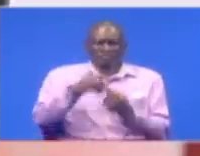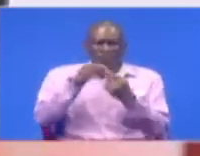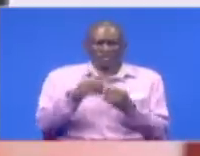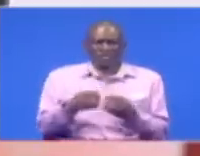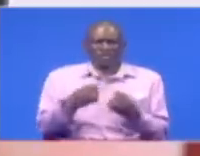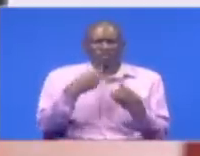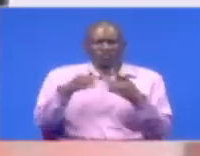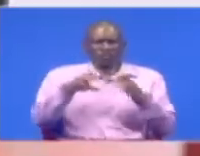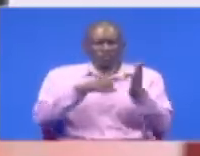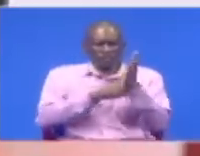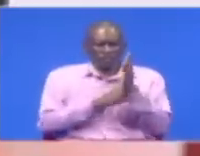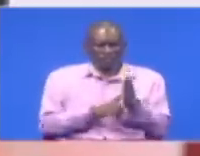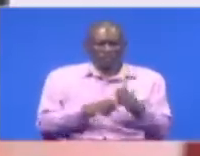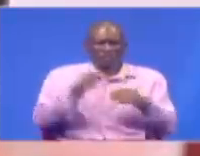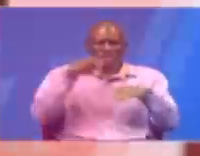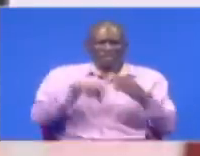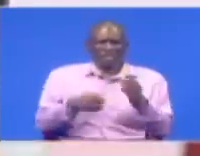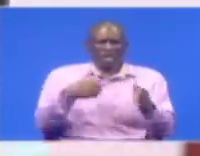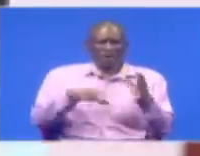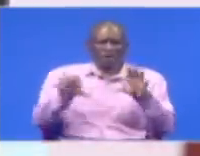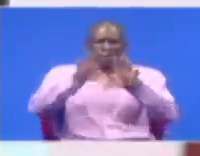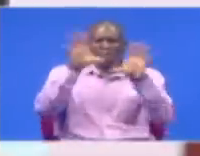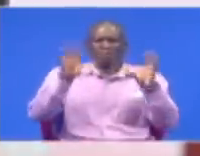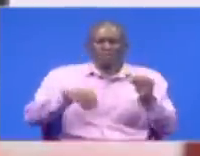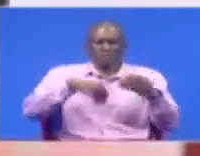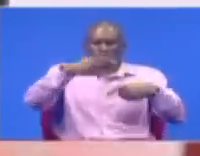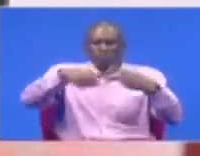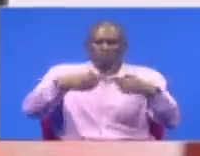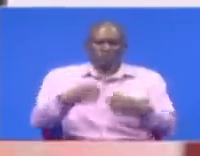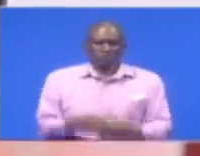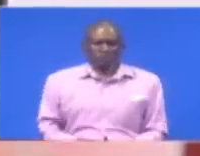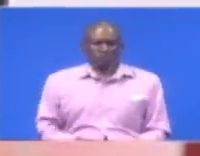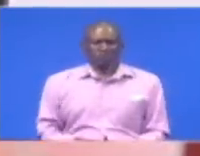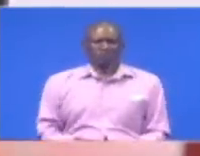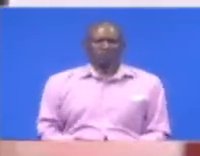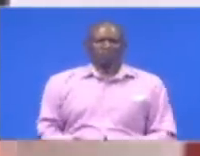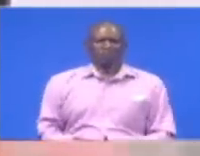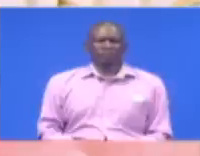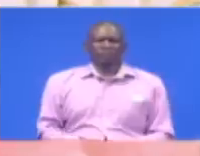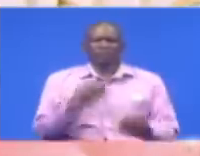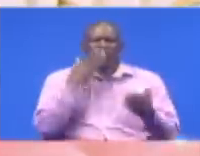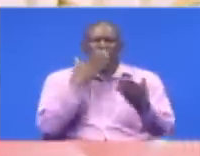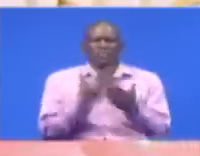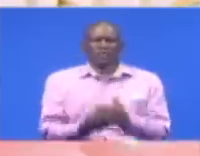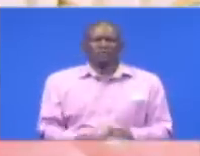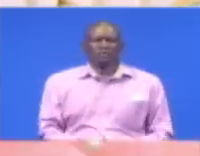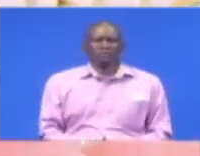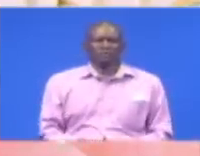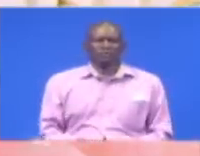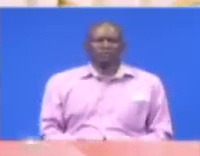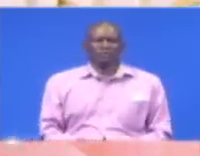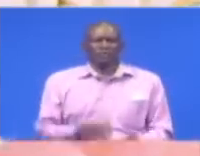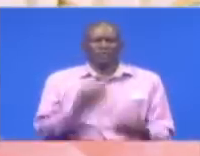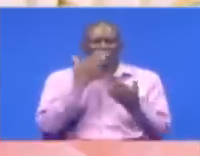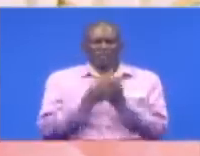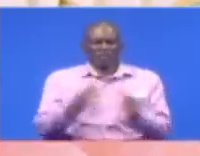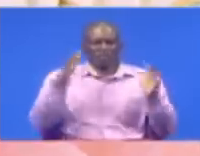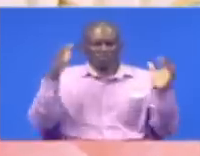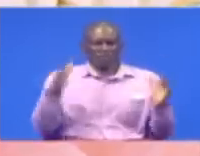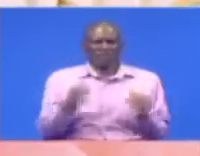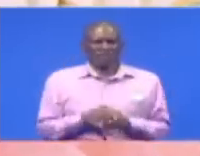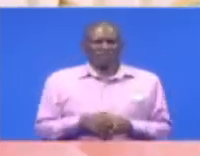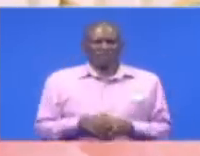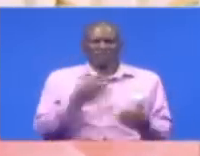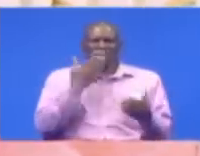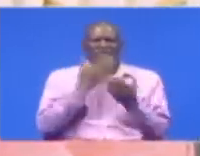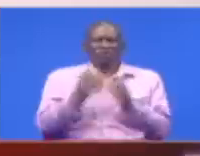for example, in our budget process. Thank you. Thank you very much. Thank you, Chair.